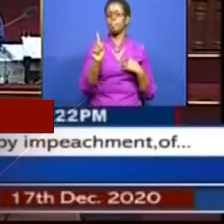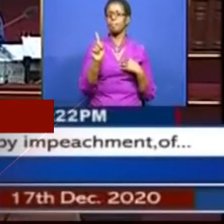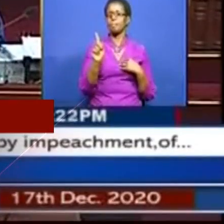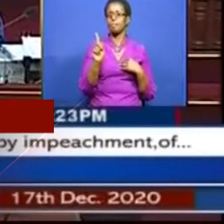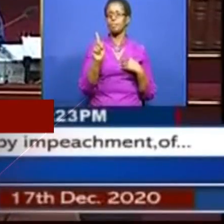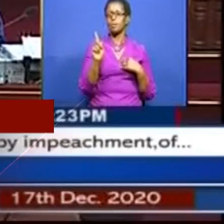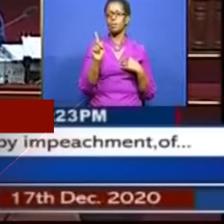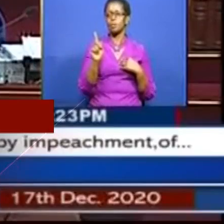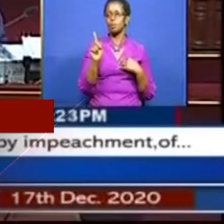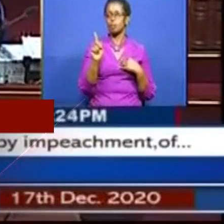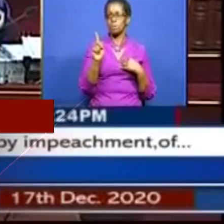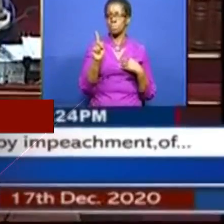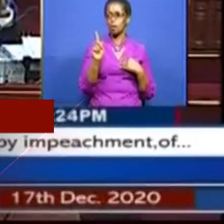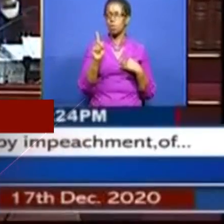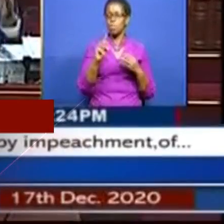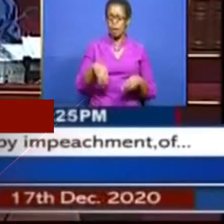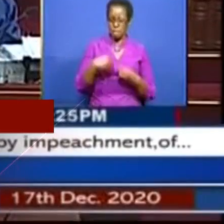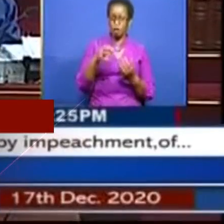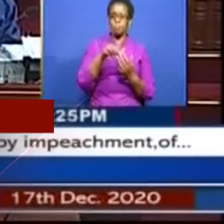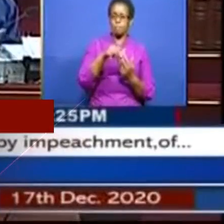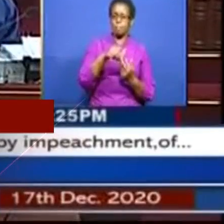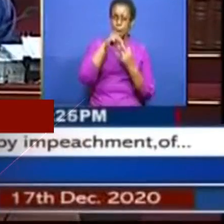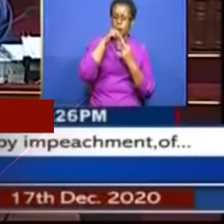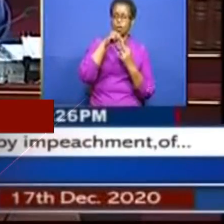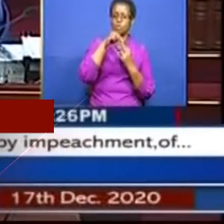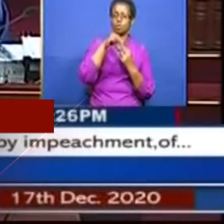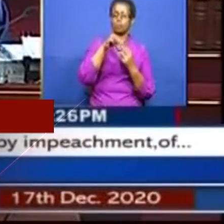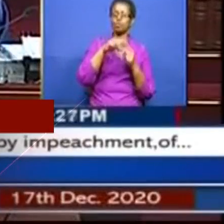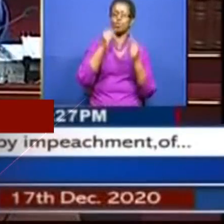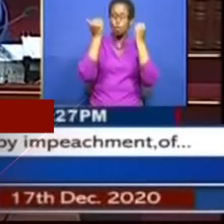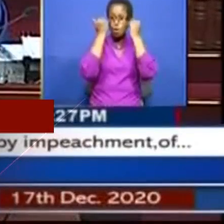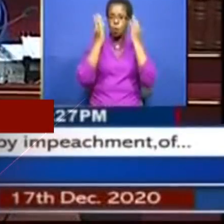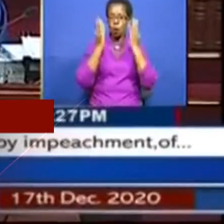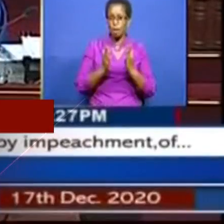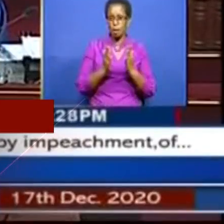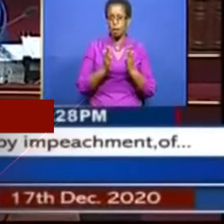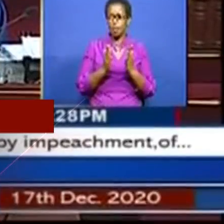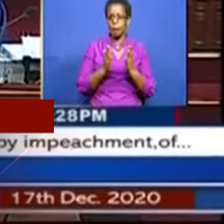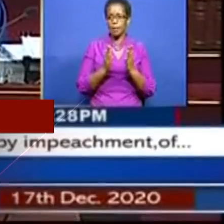them, but priority will be given again to the council, to